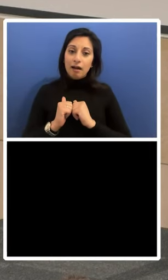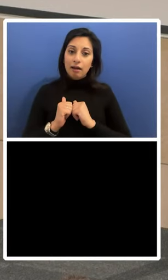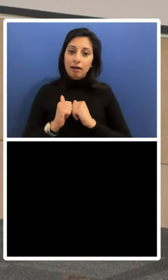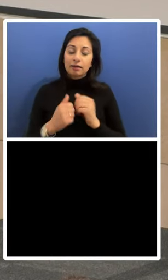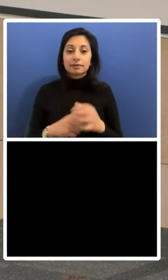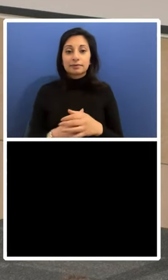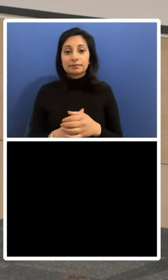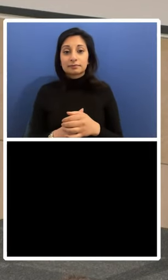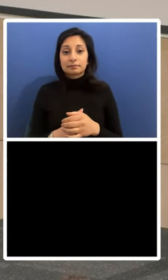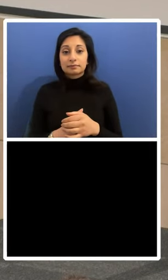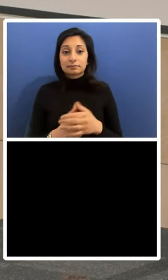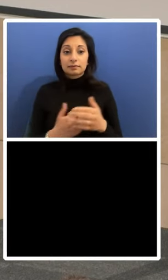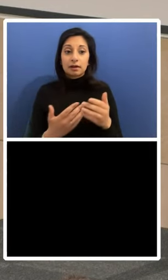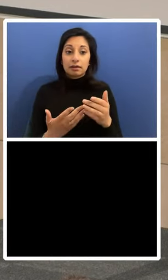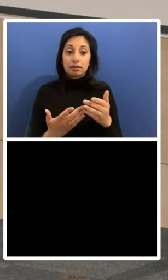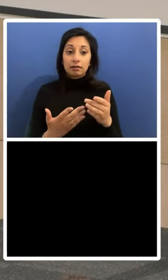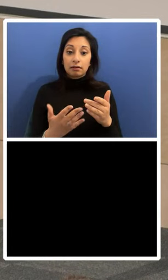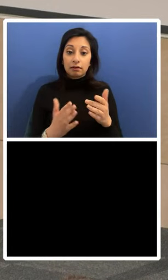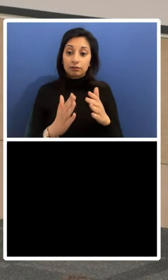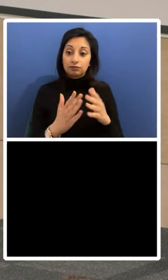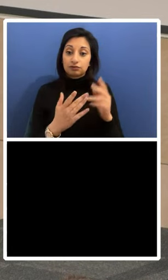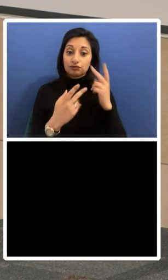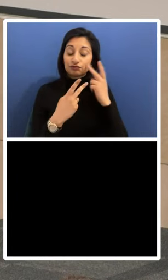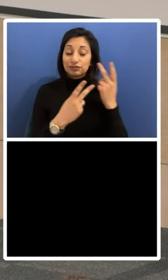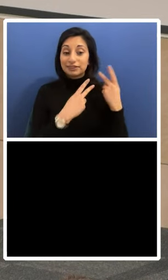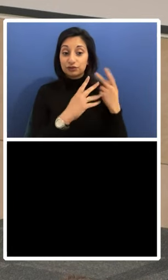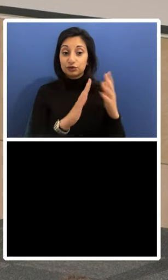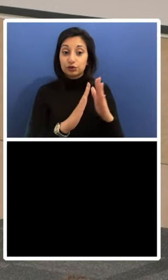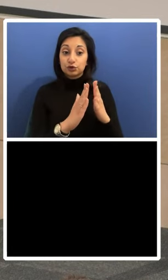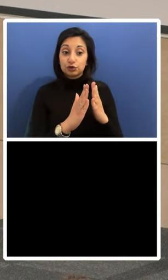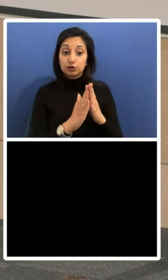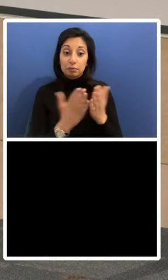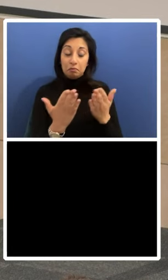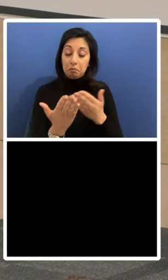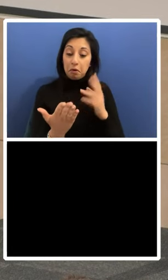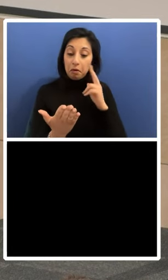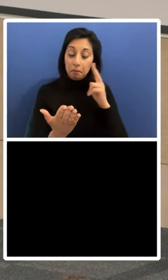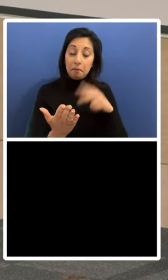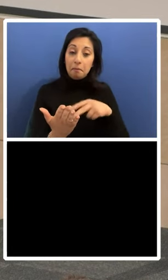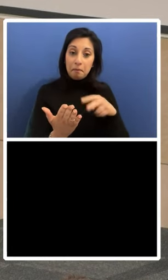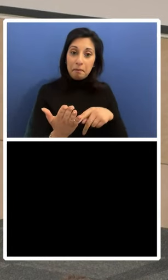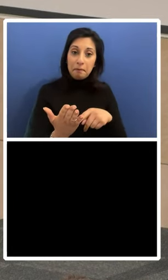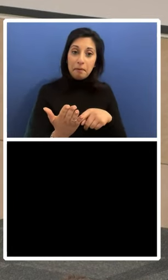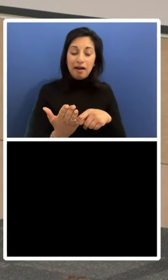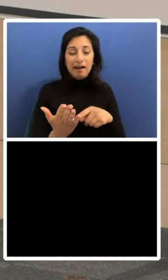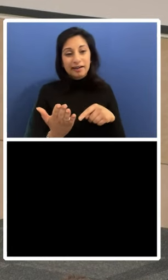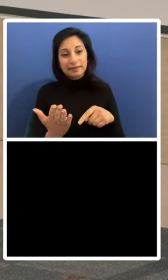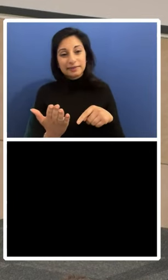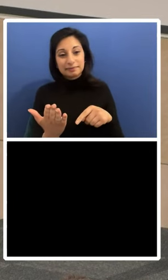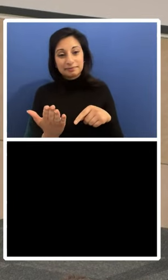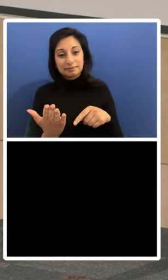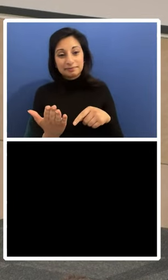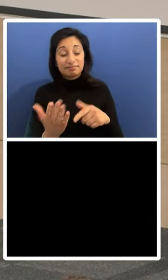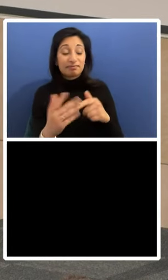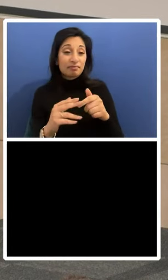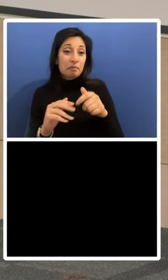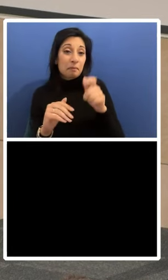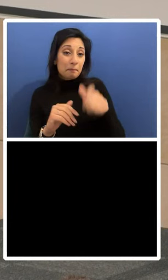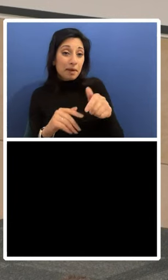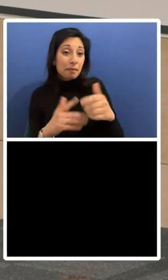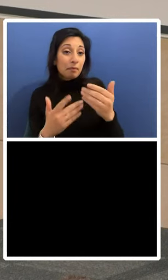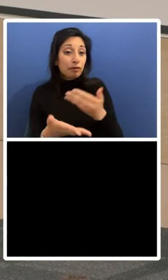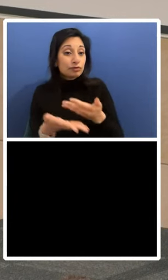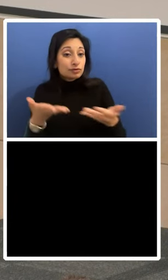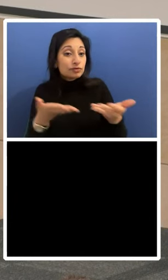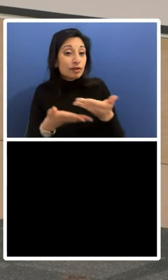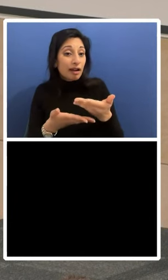know, I've seen it in some of the reviews, this is like a castigation of the trading floor. For me, it's not a castigation of the trading floor. No. I worked with those men, and a lot of them did bad